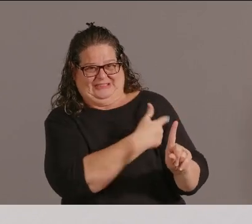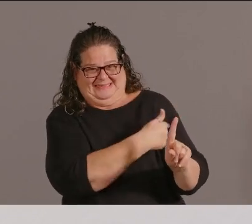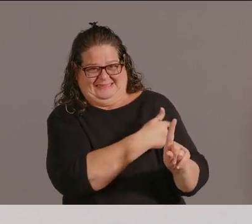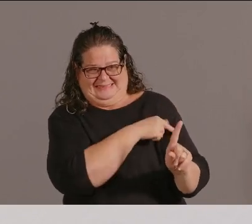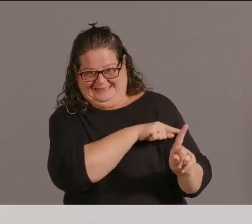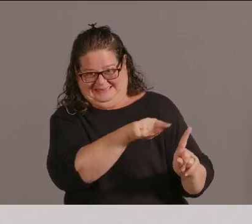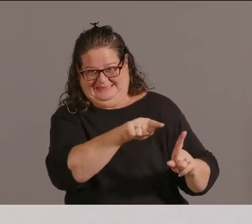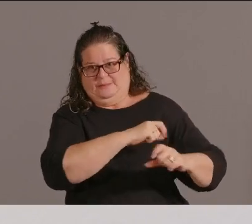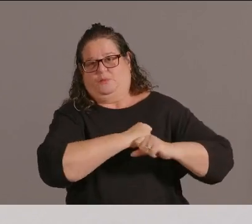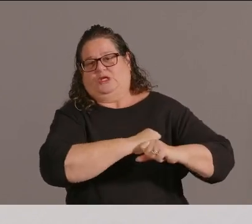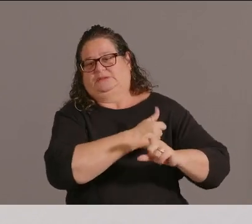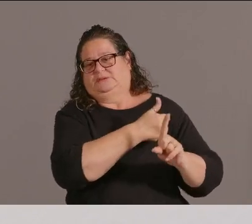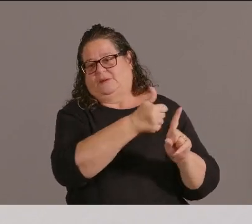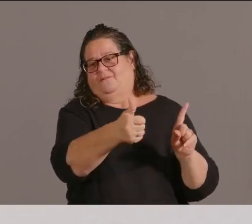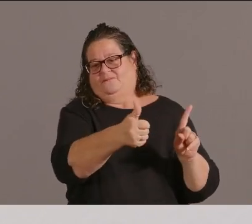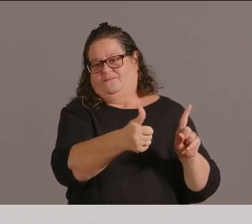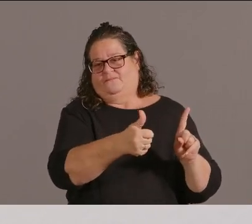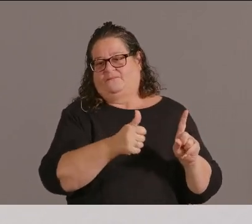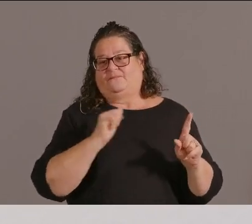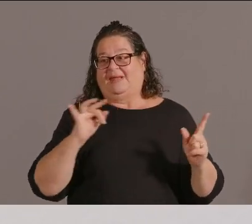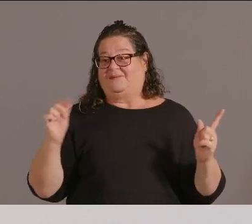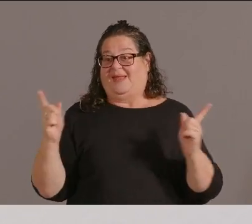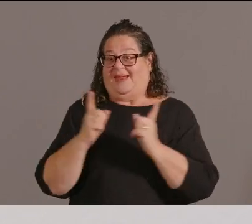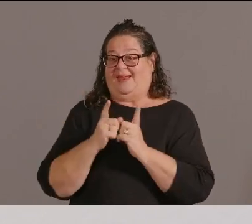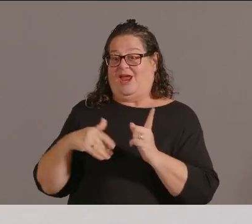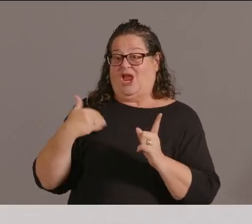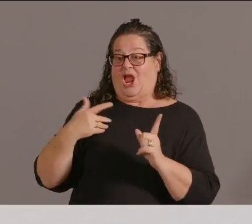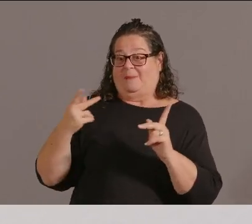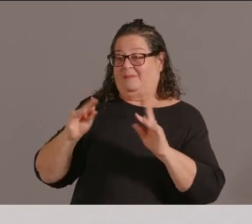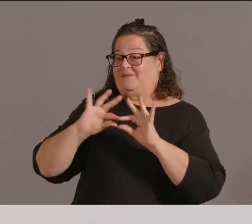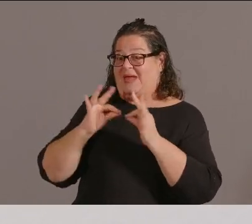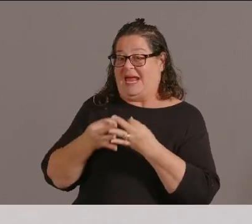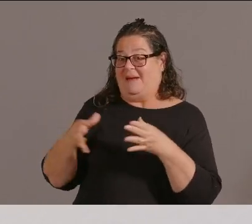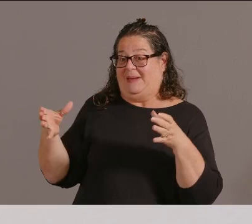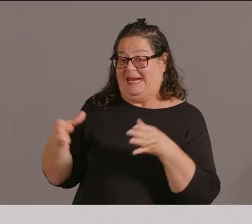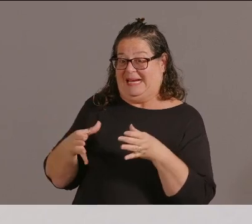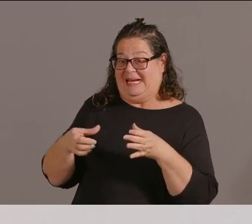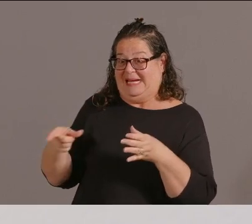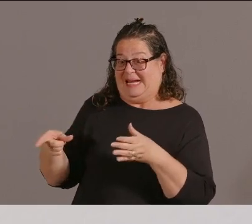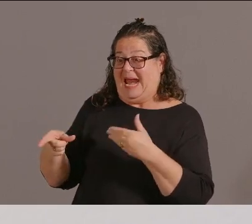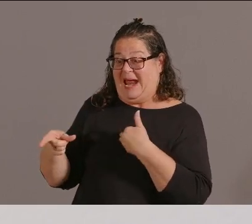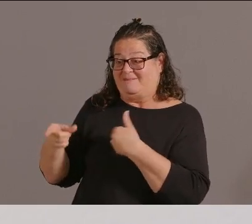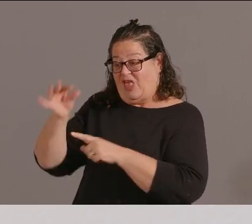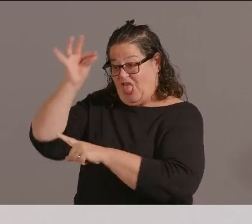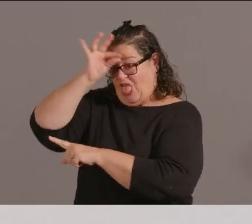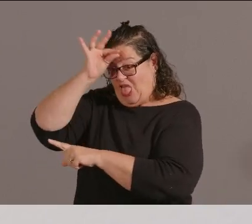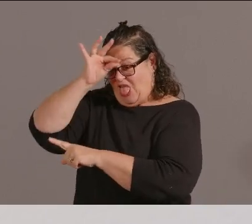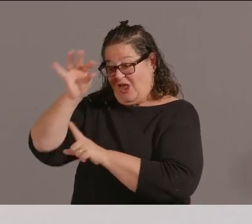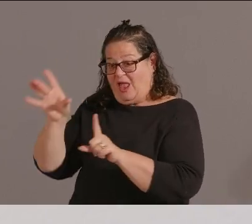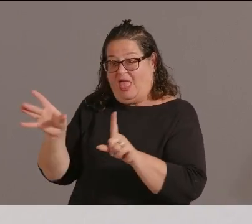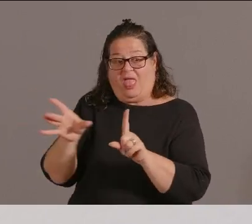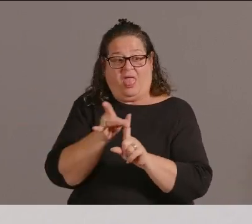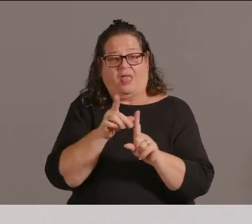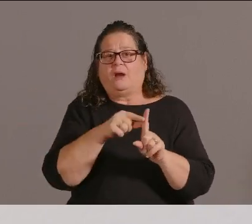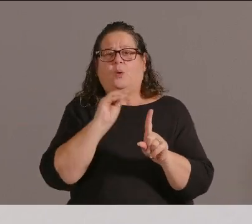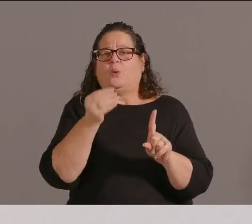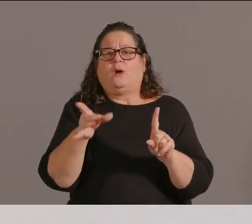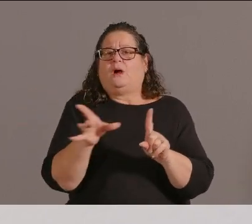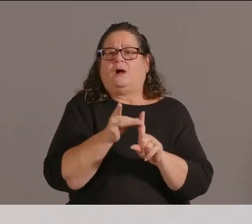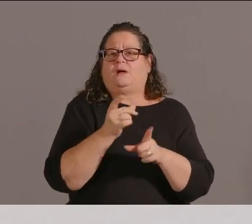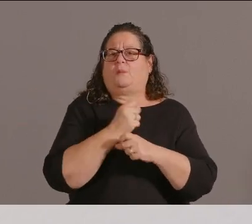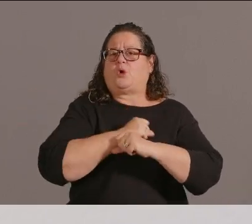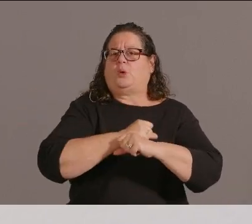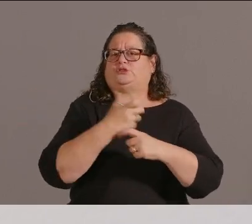if somebody has it and doesn't know it and visits with a loved one, that loved one is protected from those severe outcomes.